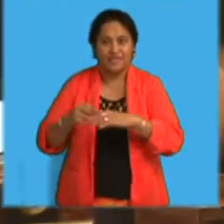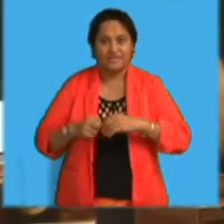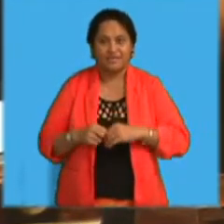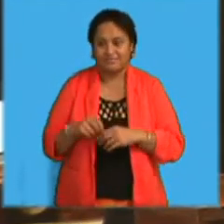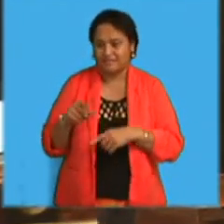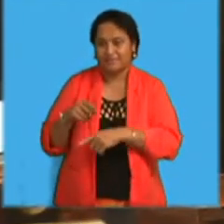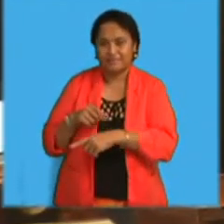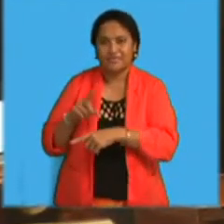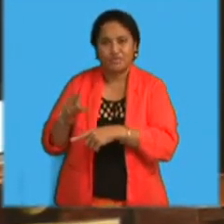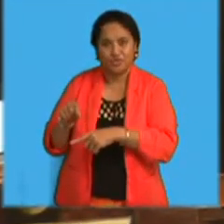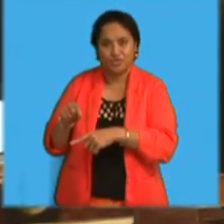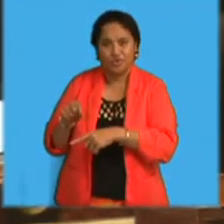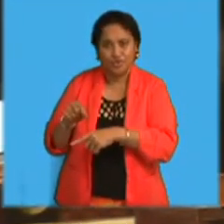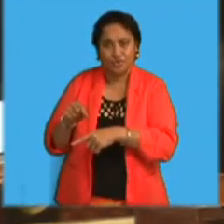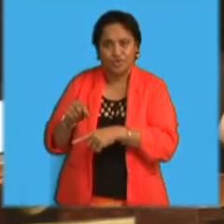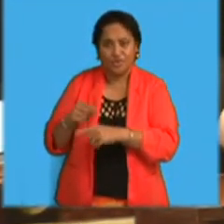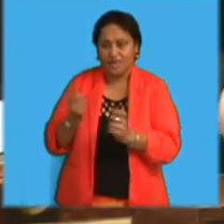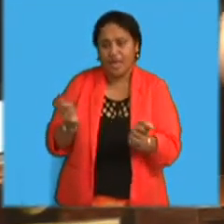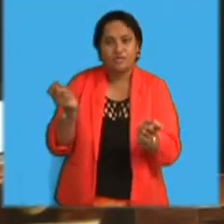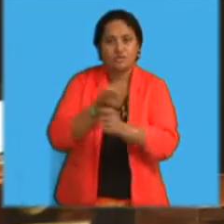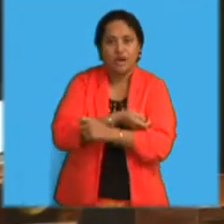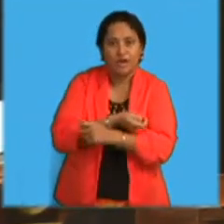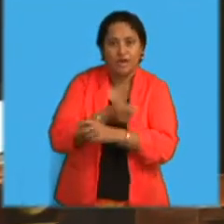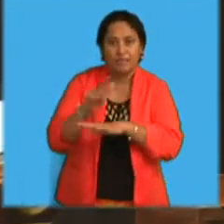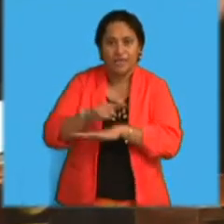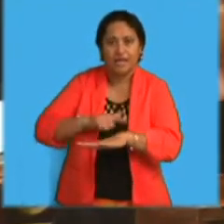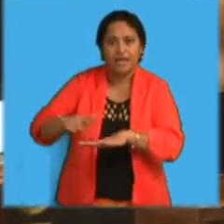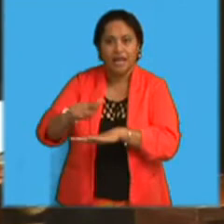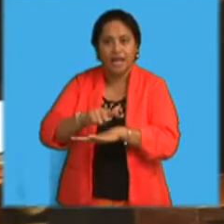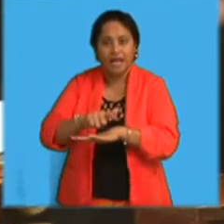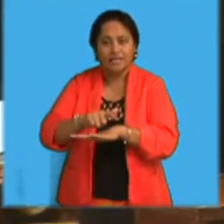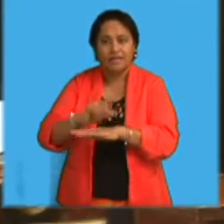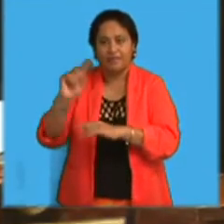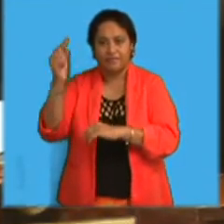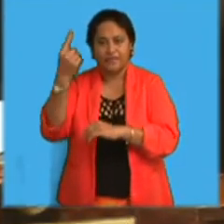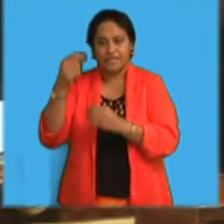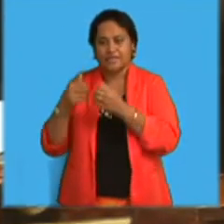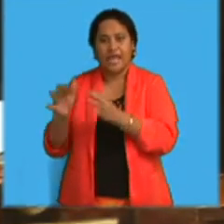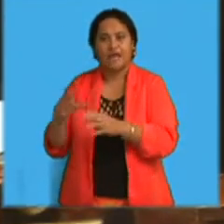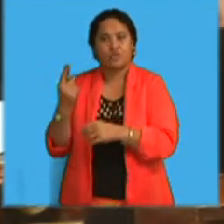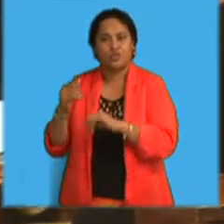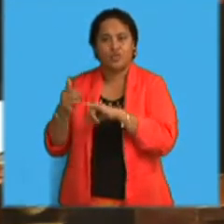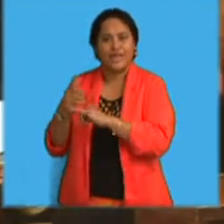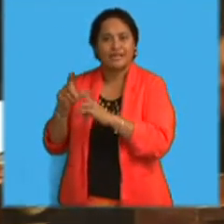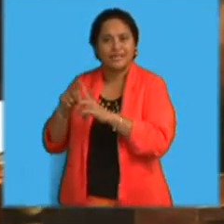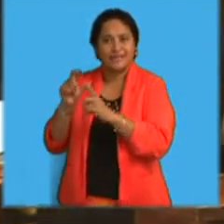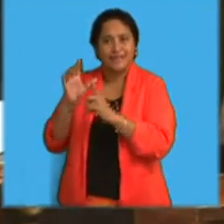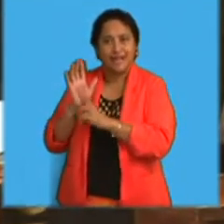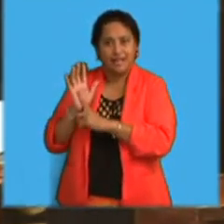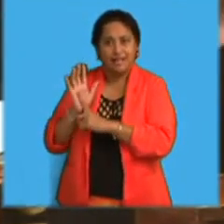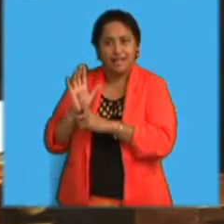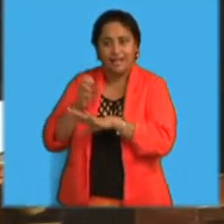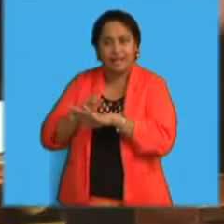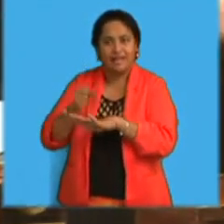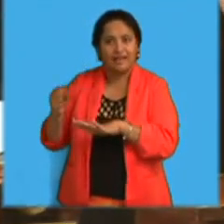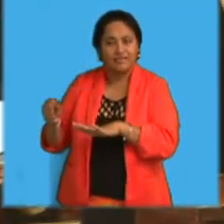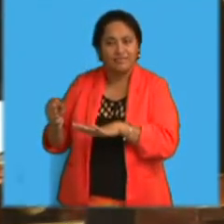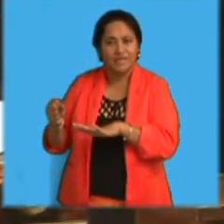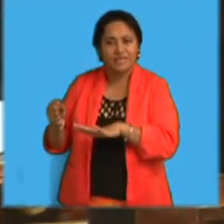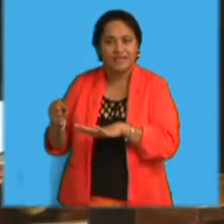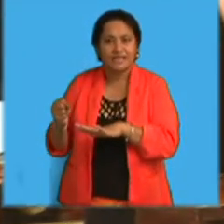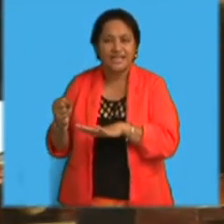that did the infamous land swap, Madam Speaker. Madam Speaker, this was done by the